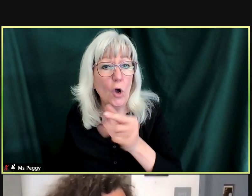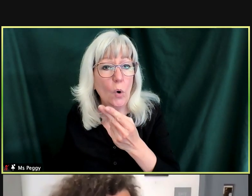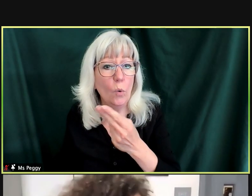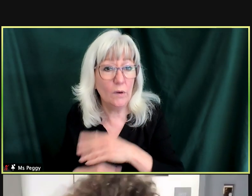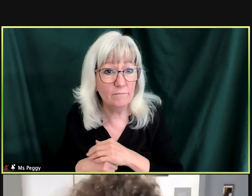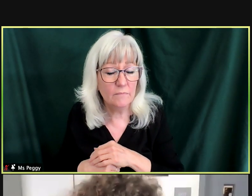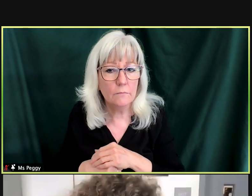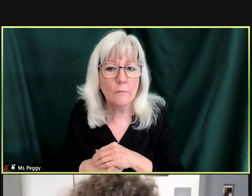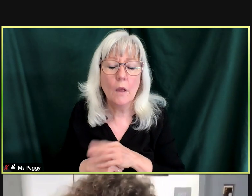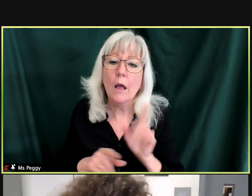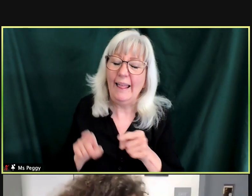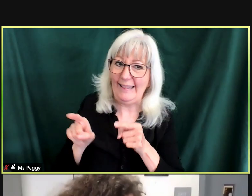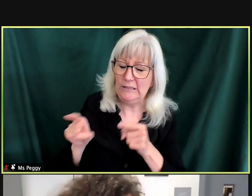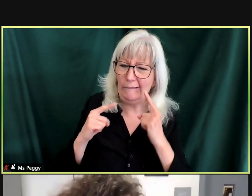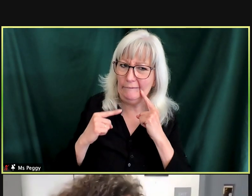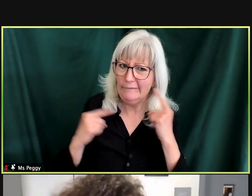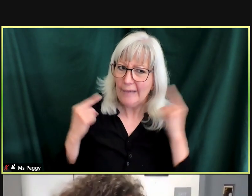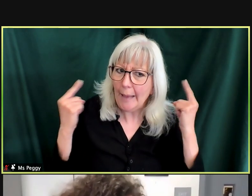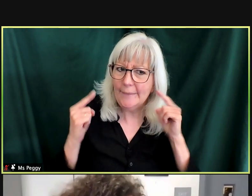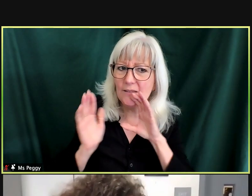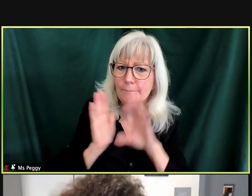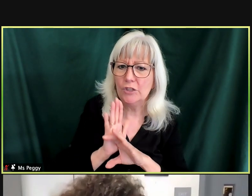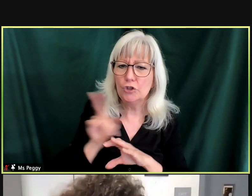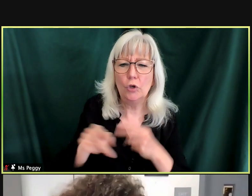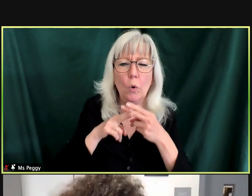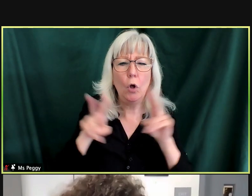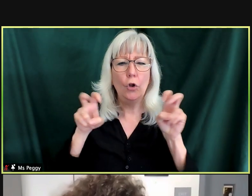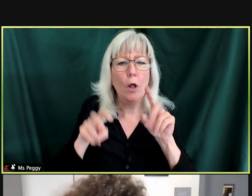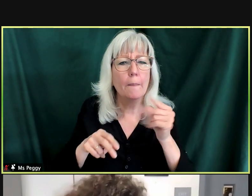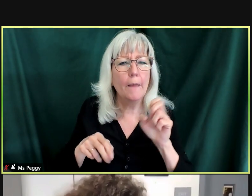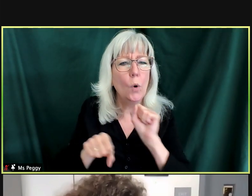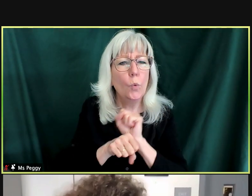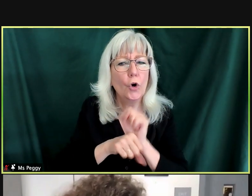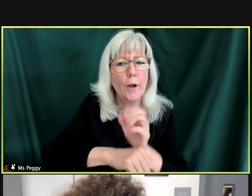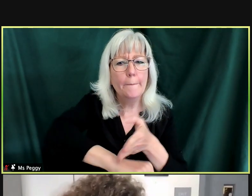This one is very famous, the work boots.